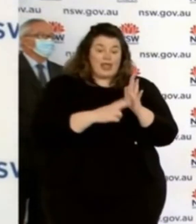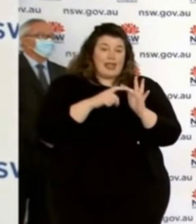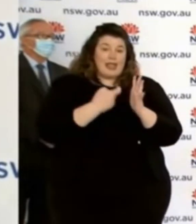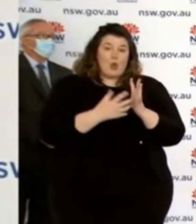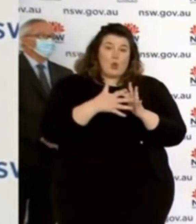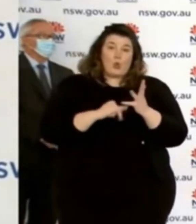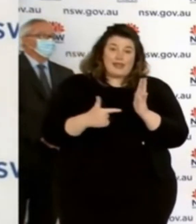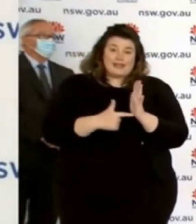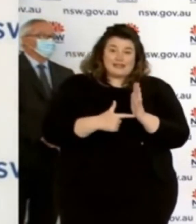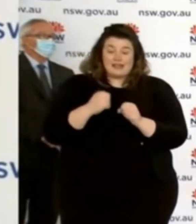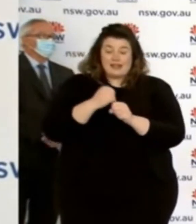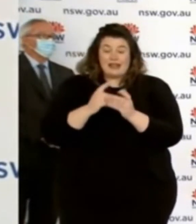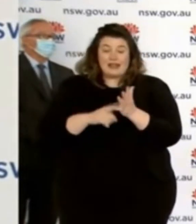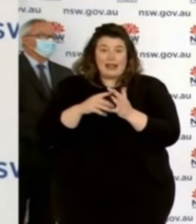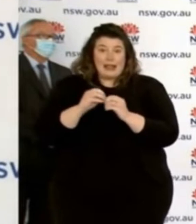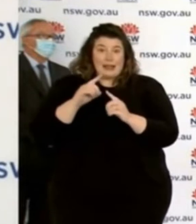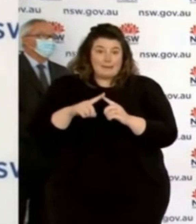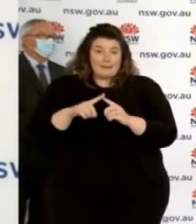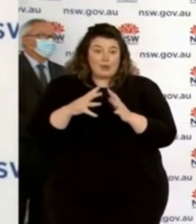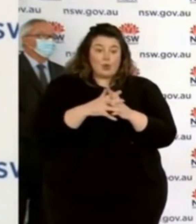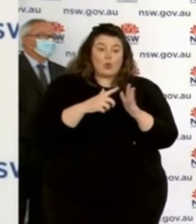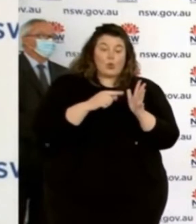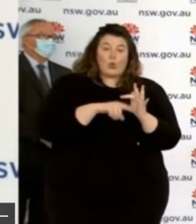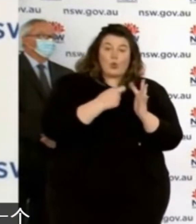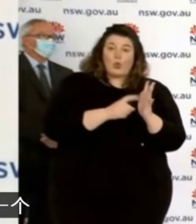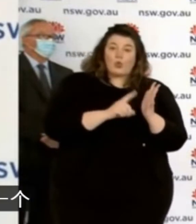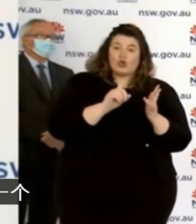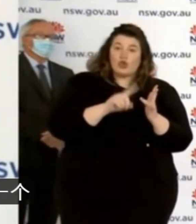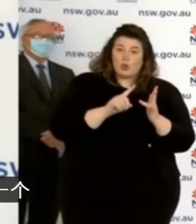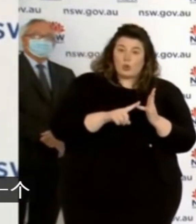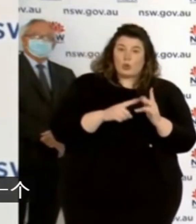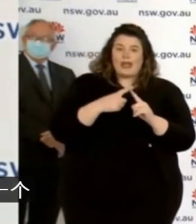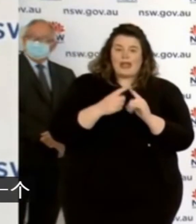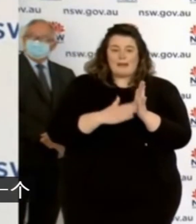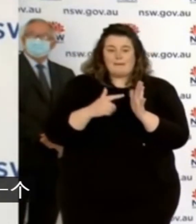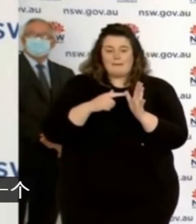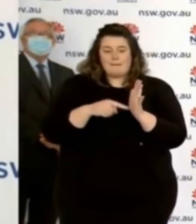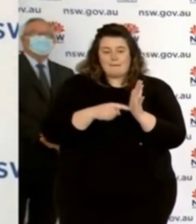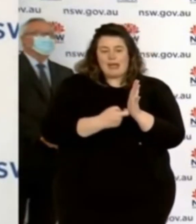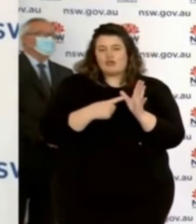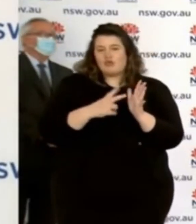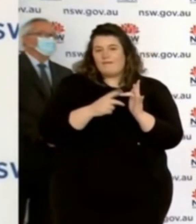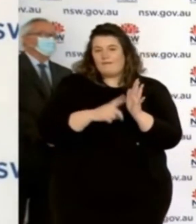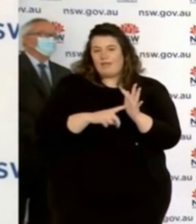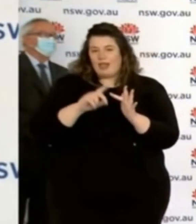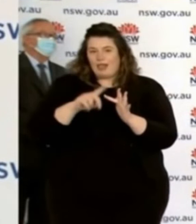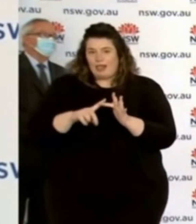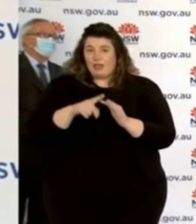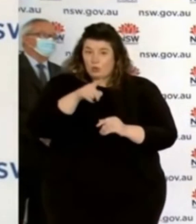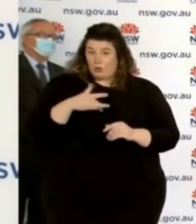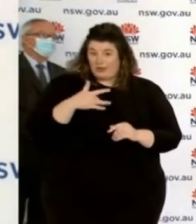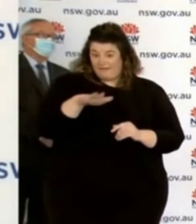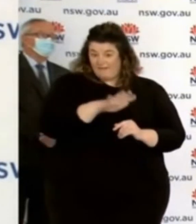west, Glebe, Waterloo, and so just want to and Matraville, just to call out to the communities in